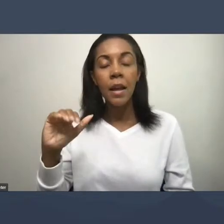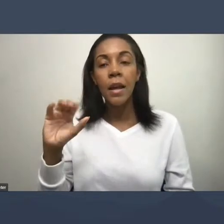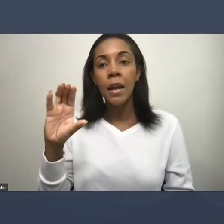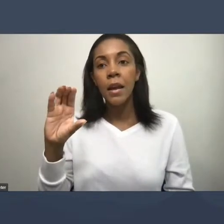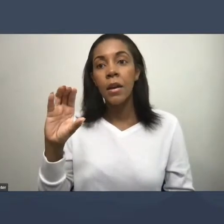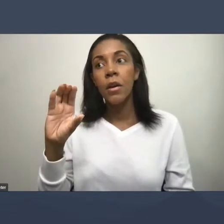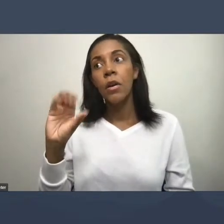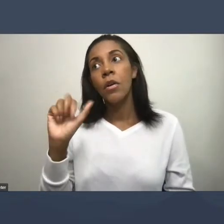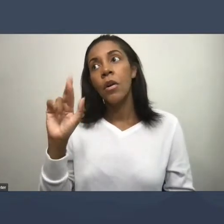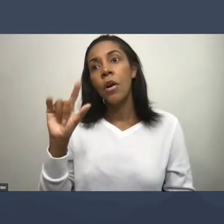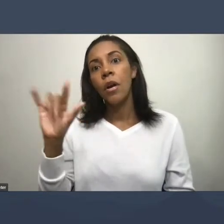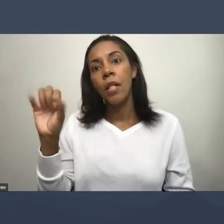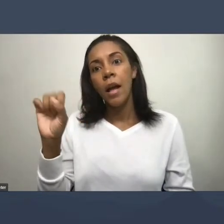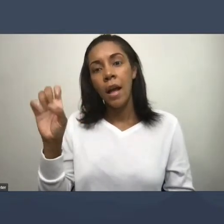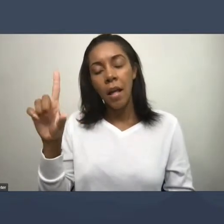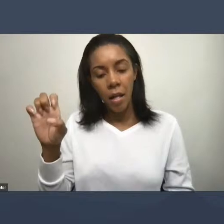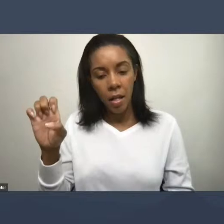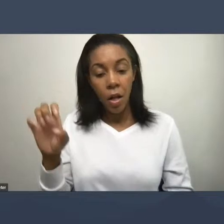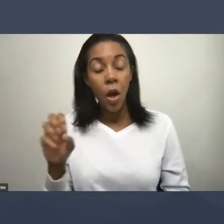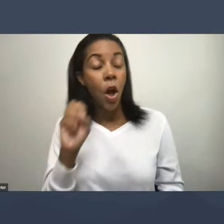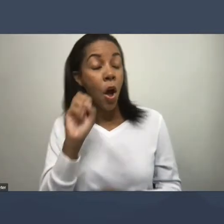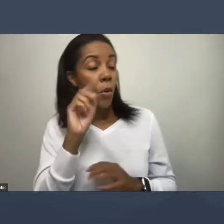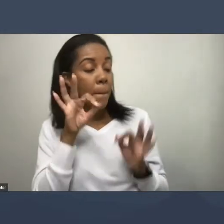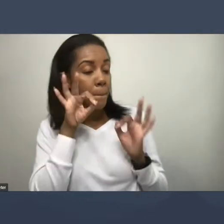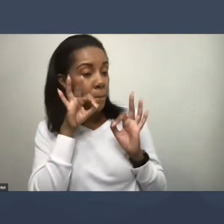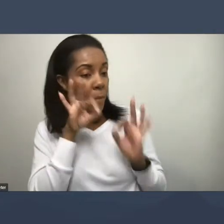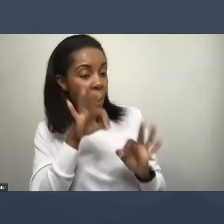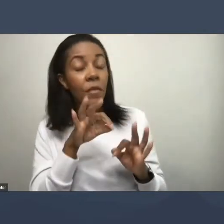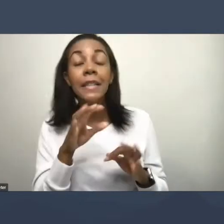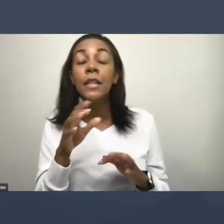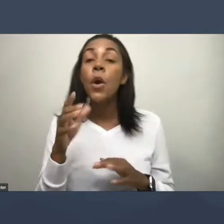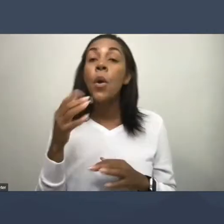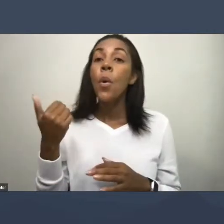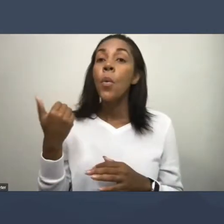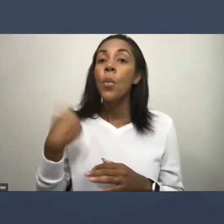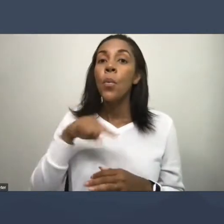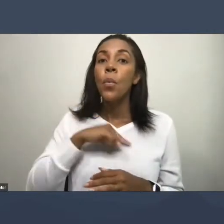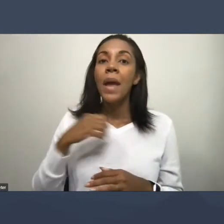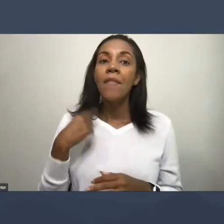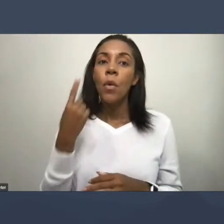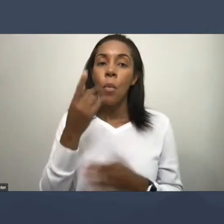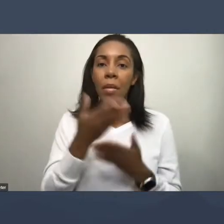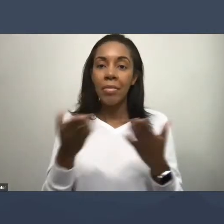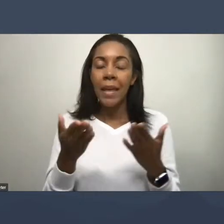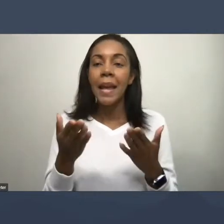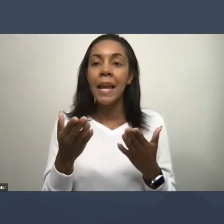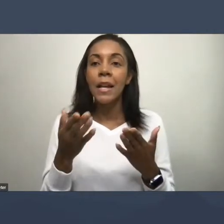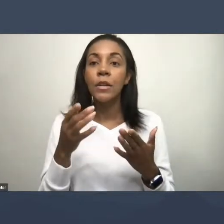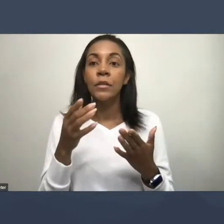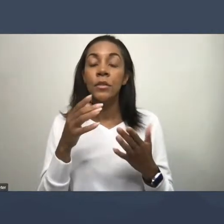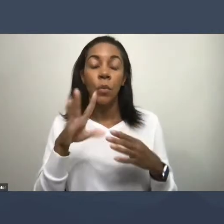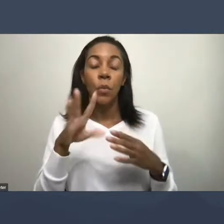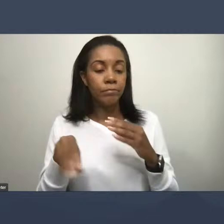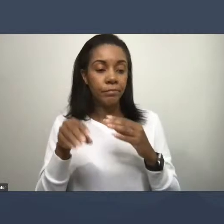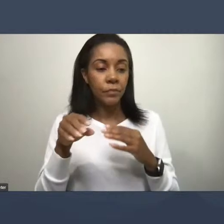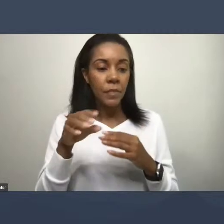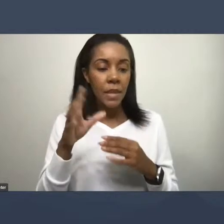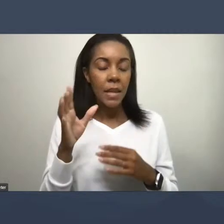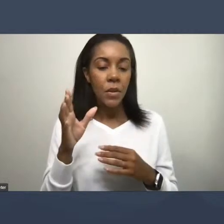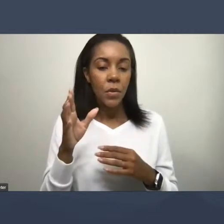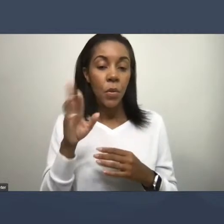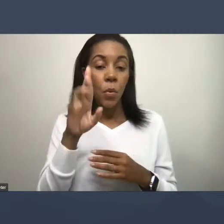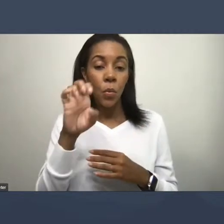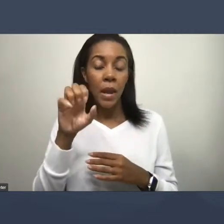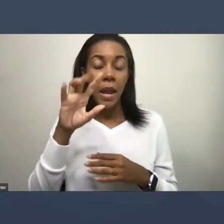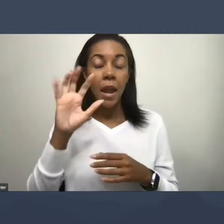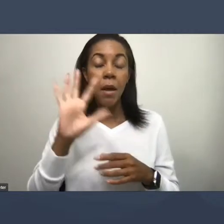Carlisle. Present. The chair observes a quorum. Colleagues, we have one item on today's agenda, the reappointment to the Memphis Alcohol Commission of Mr. Jared Johnson.